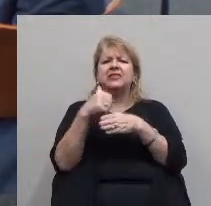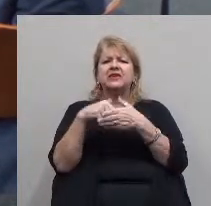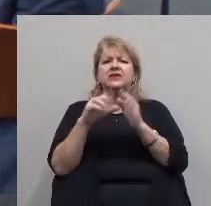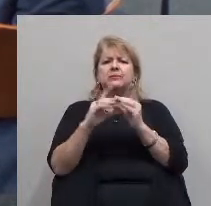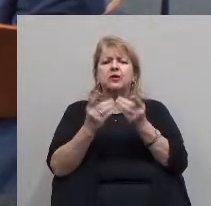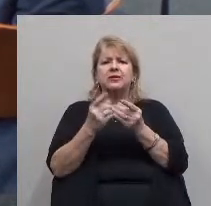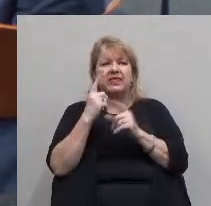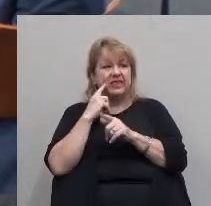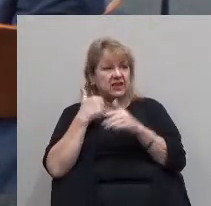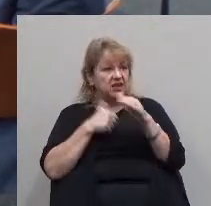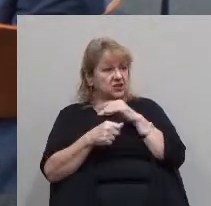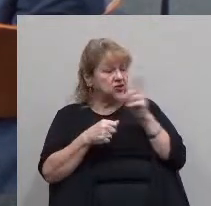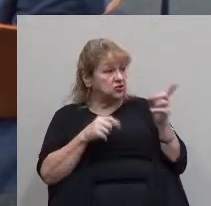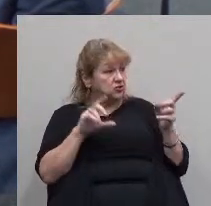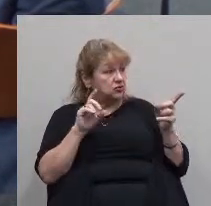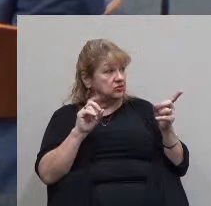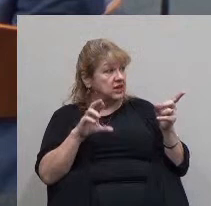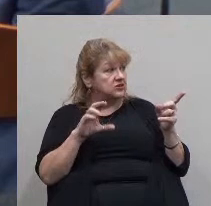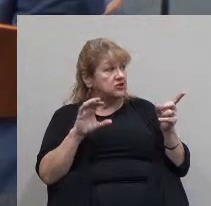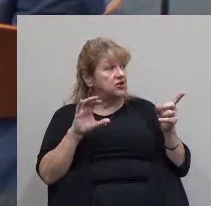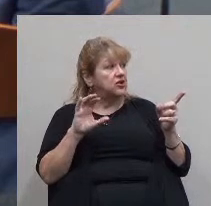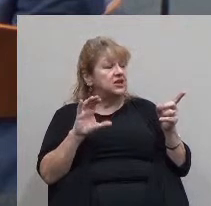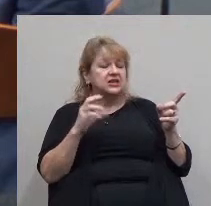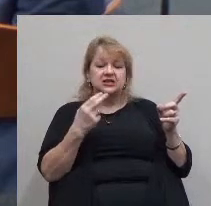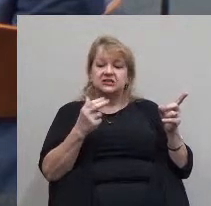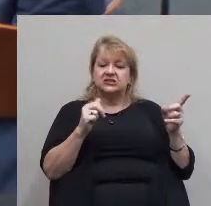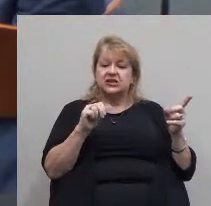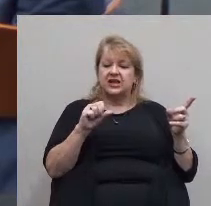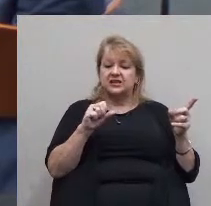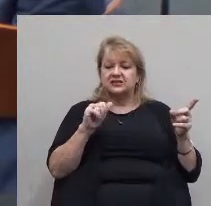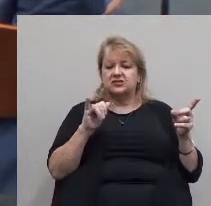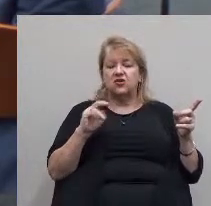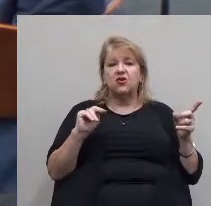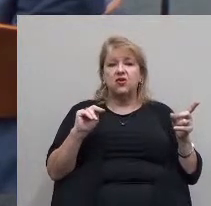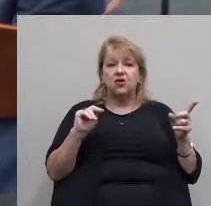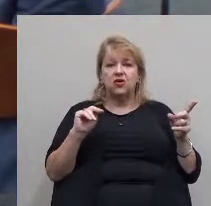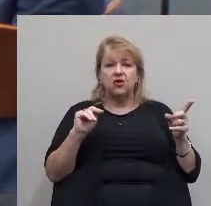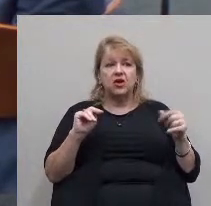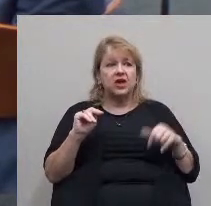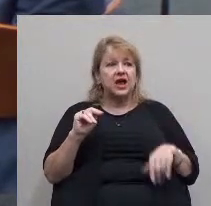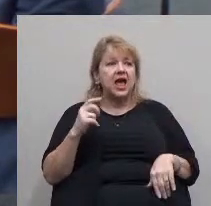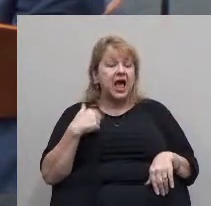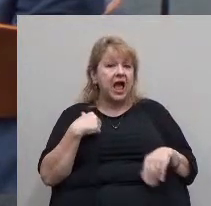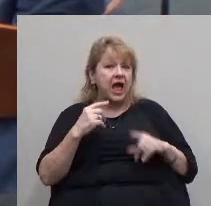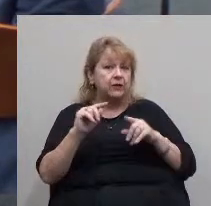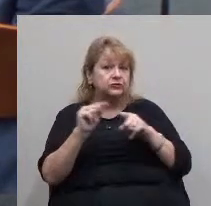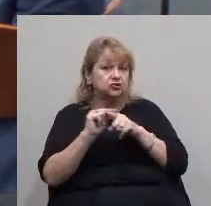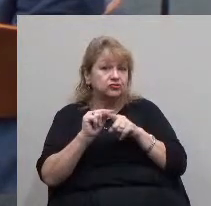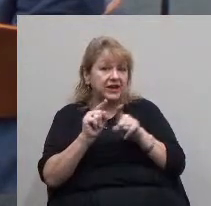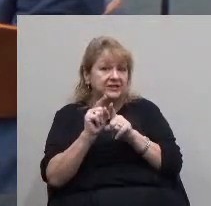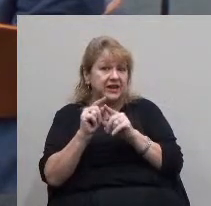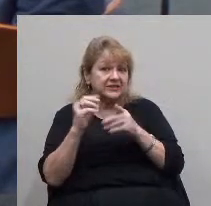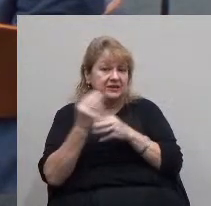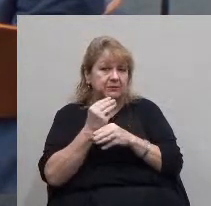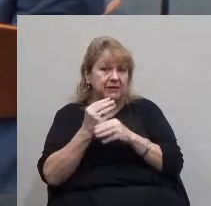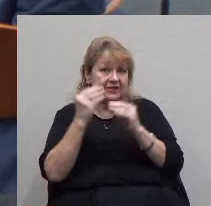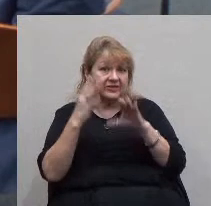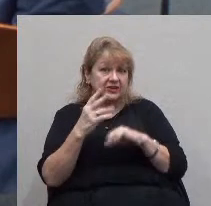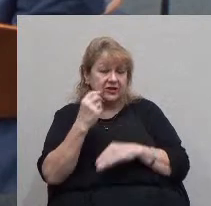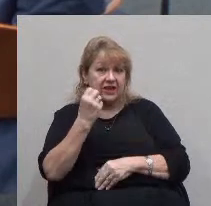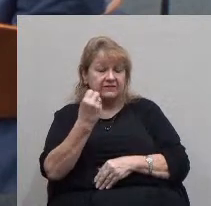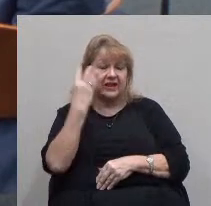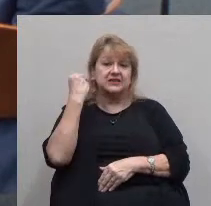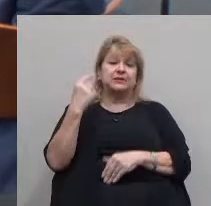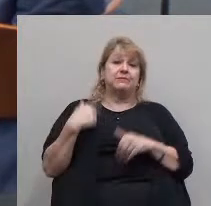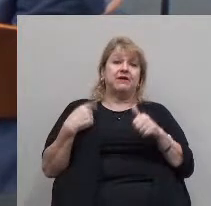And it falls under you, Dr. Chasson, and then who's your point person? Because I was actually trained to be a math teacher, and I had a flashback to